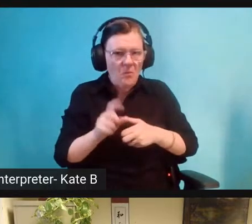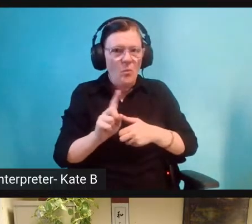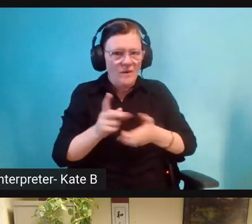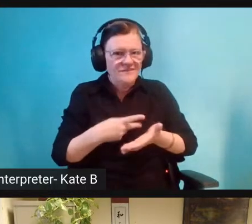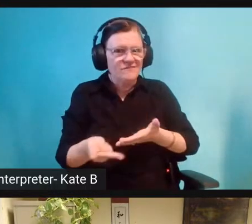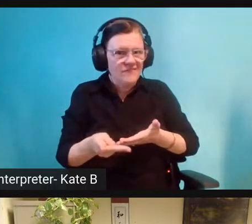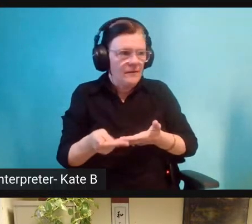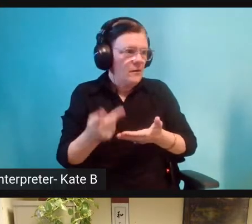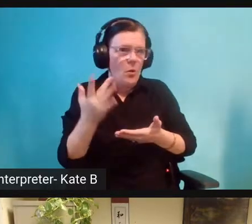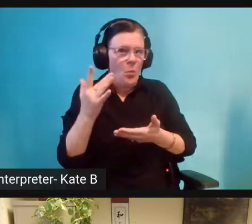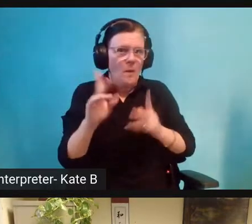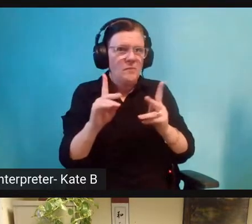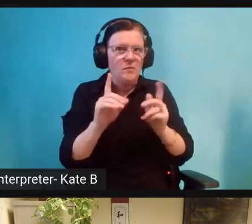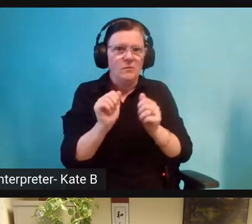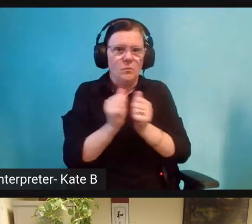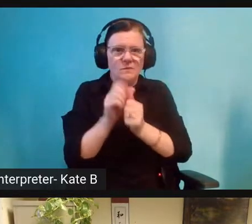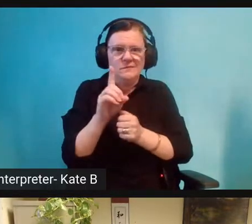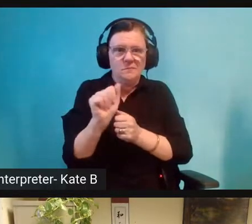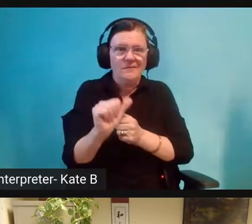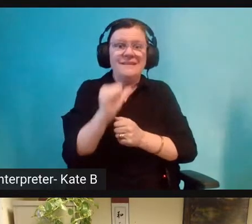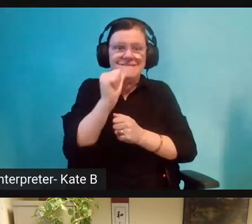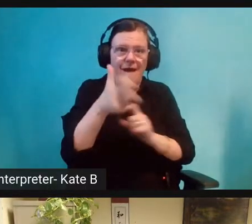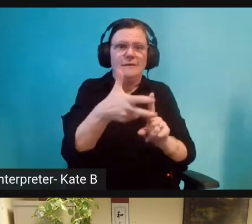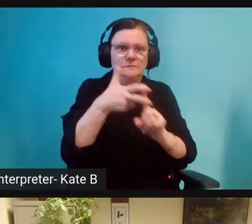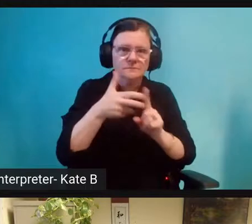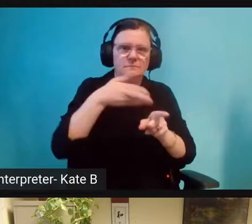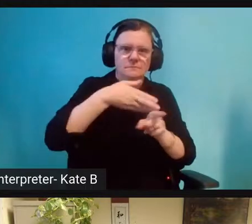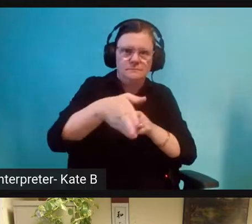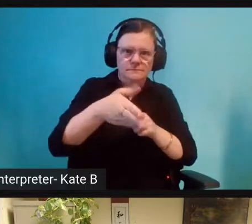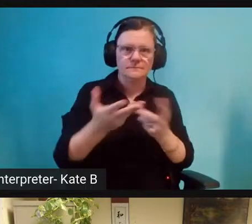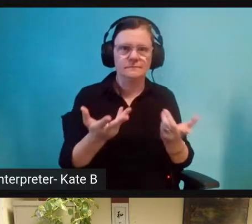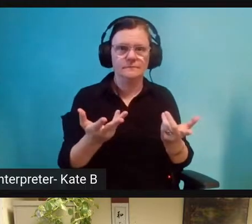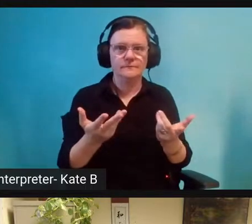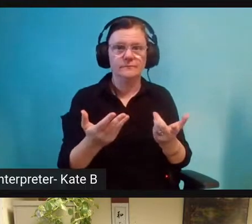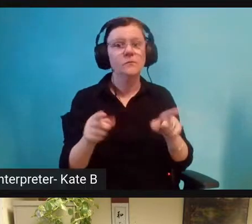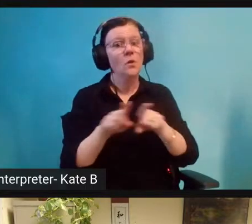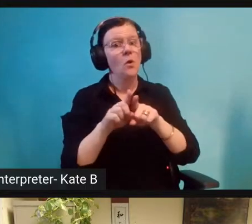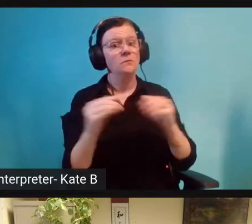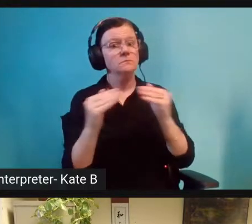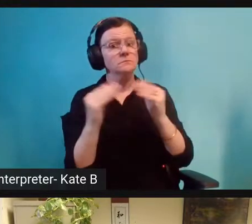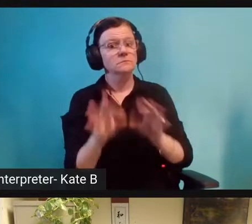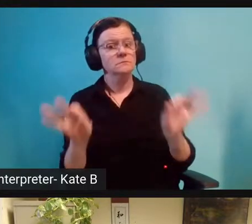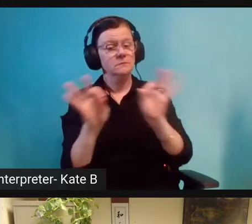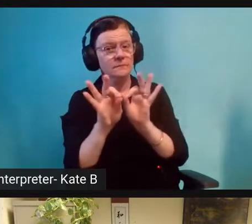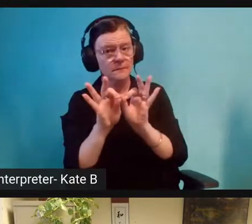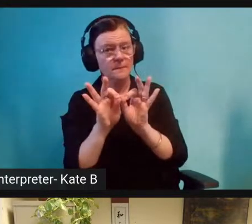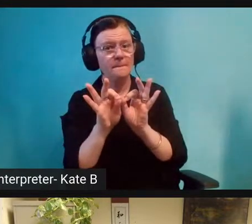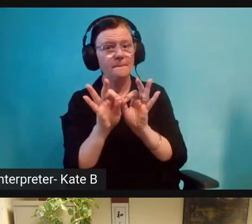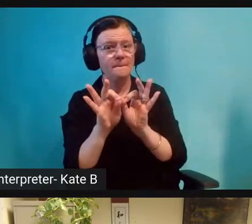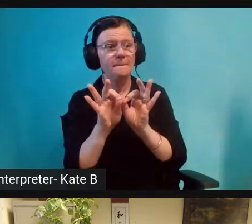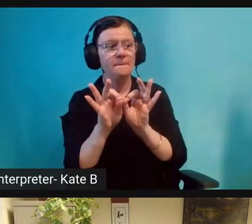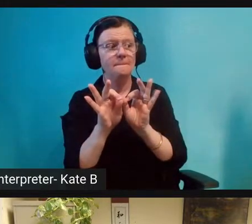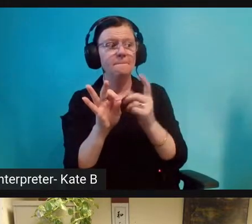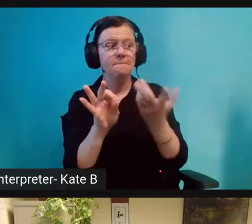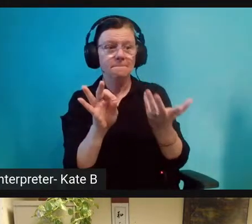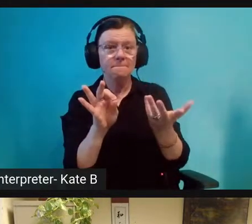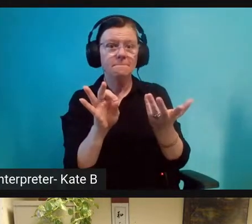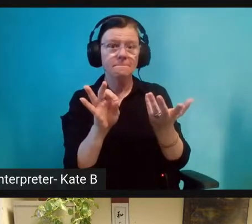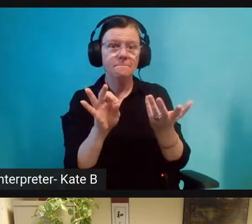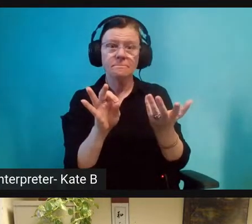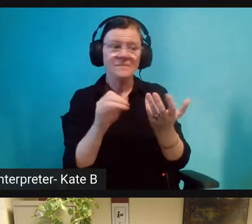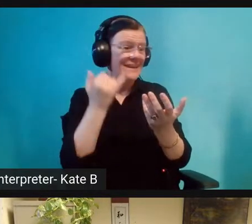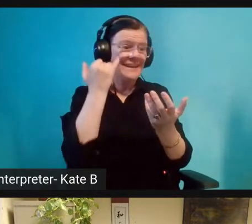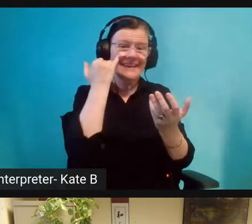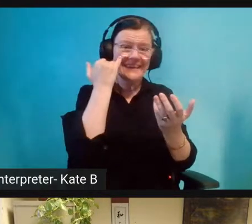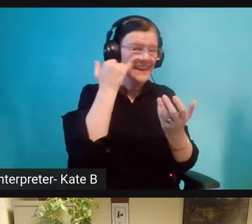in disabled people into the various professions. And equally importantly, we need to understand how the failure of bringing